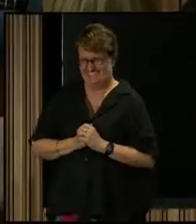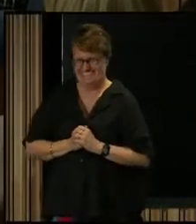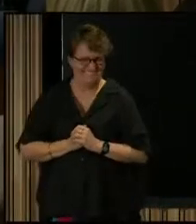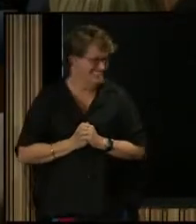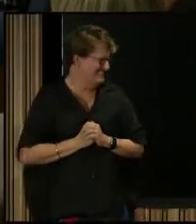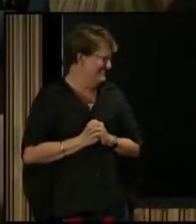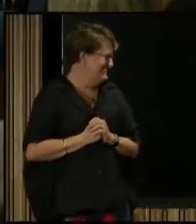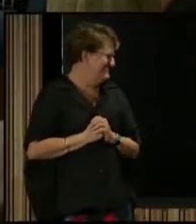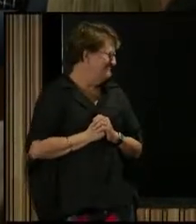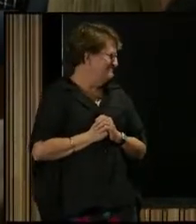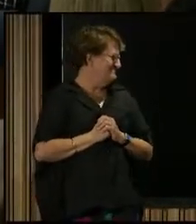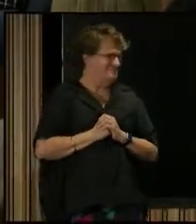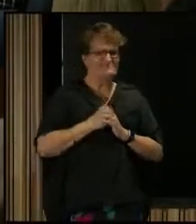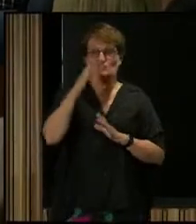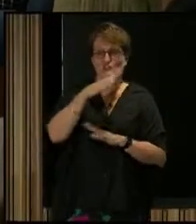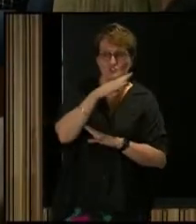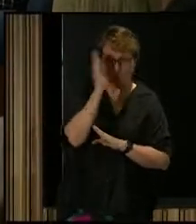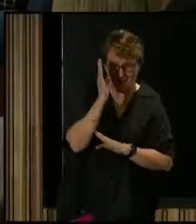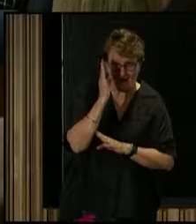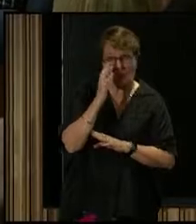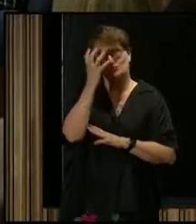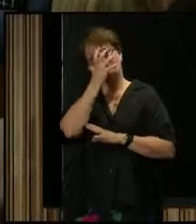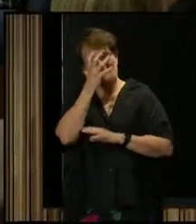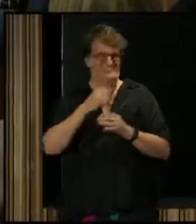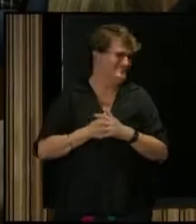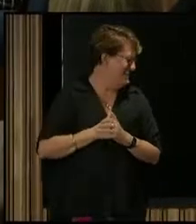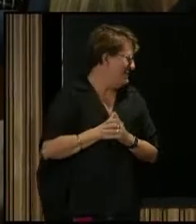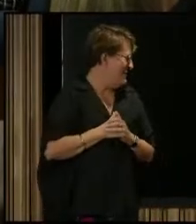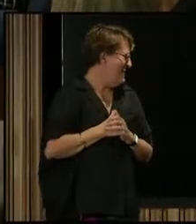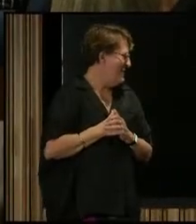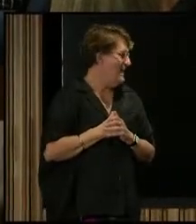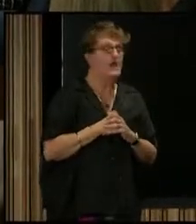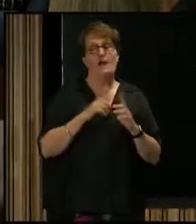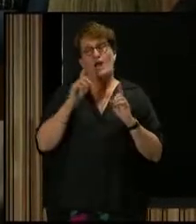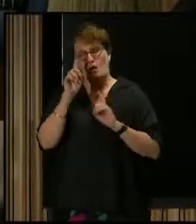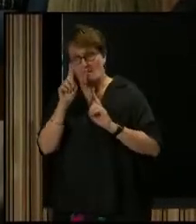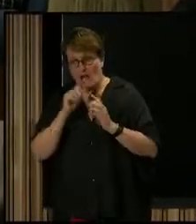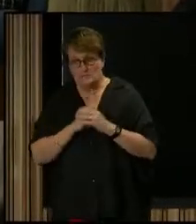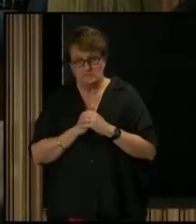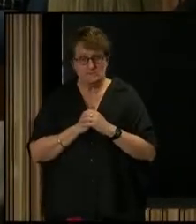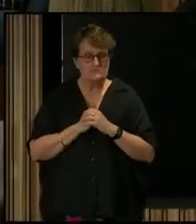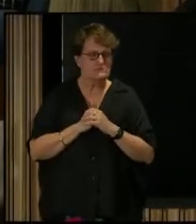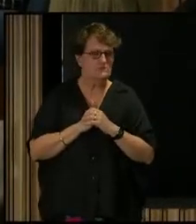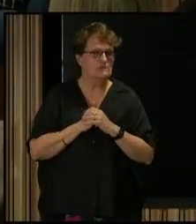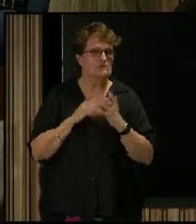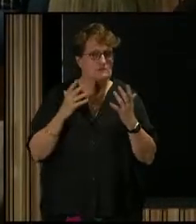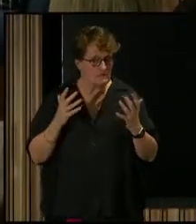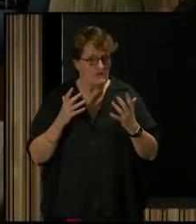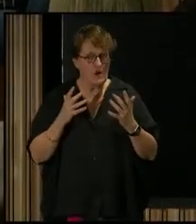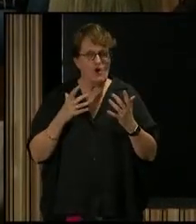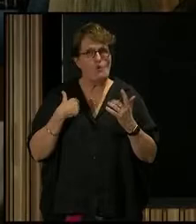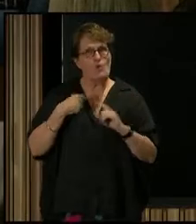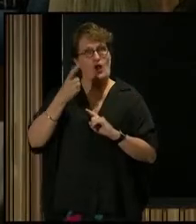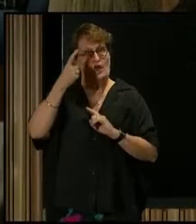Nice. Warm down. but I think what it suggests